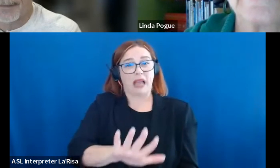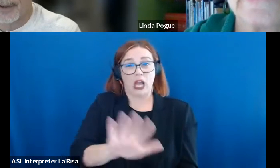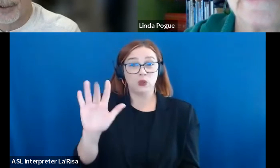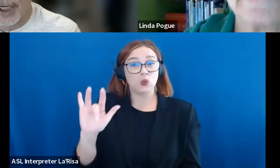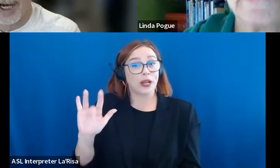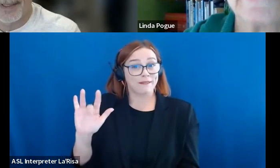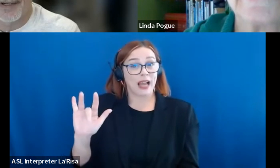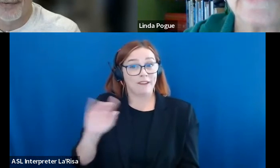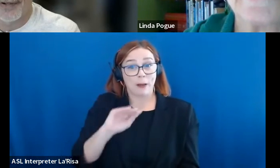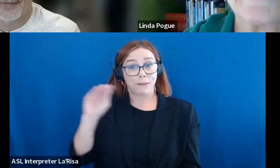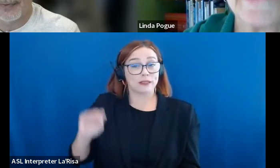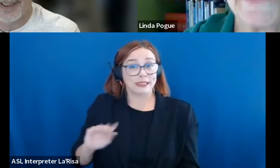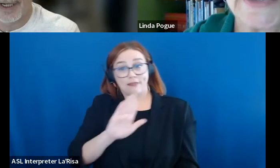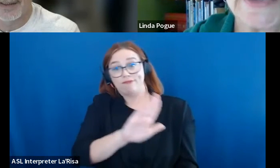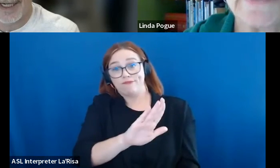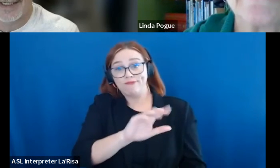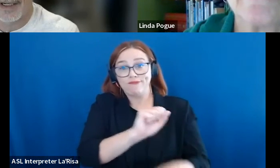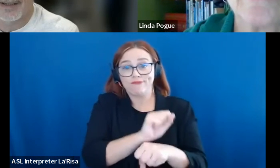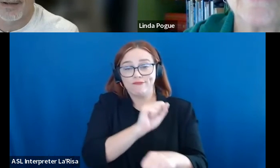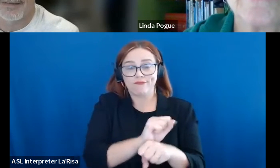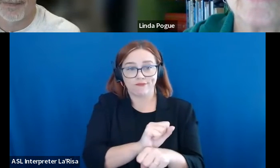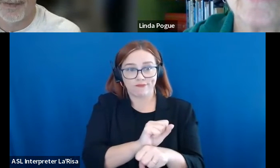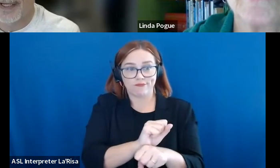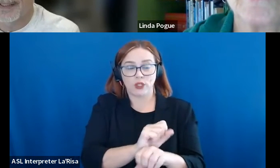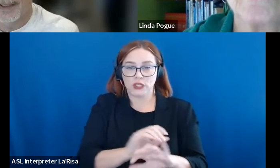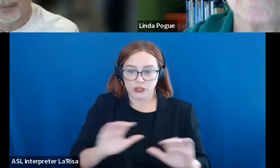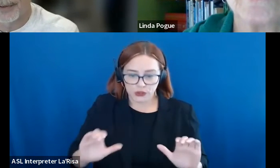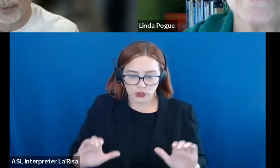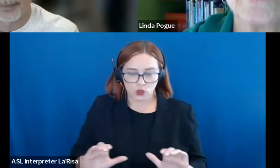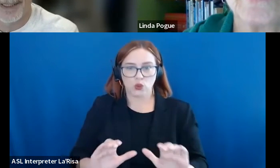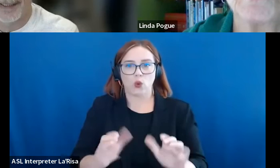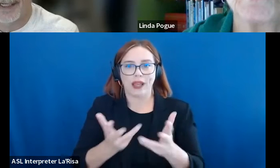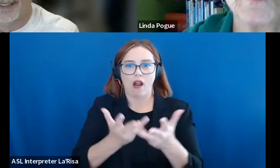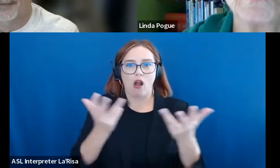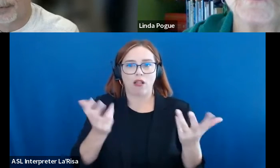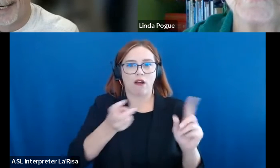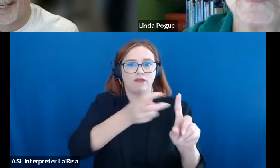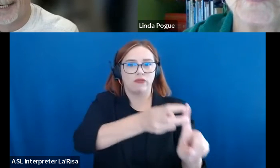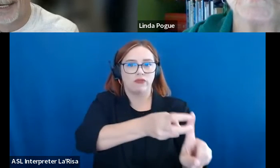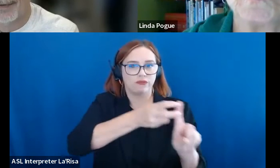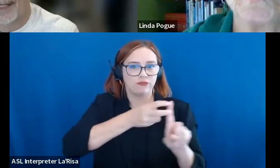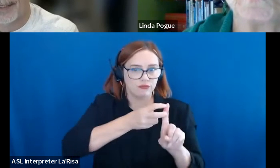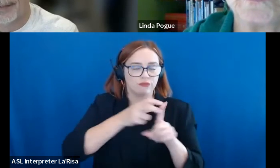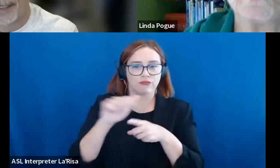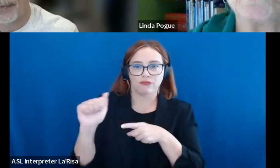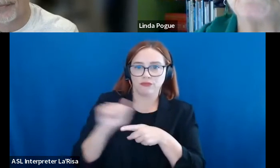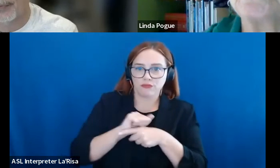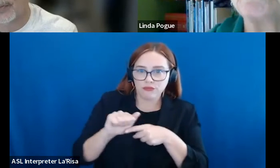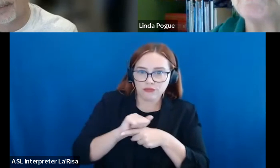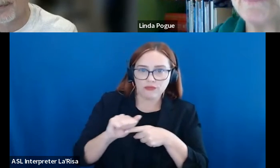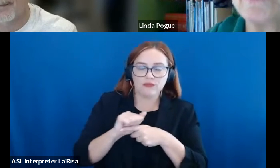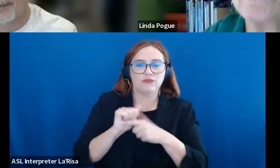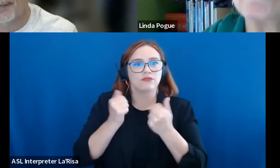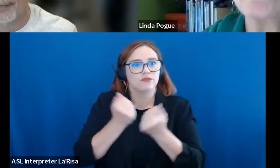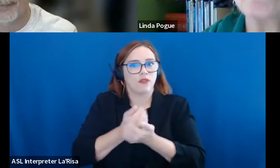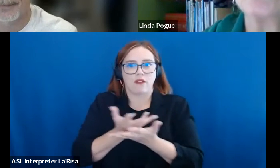25% of her job is just doing a lot of the recruitment and training and everything that goes into